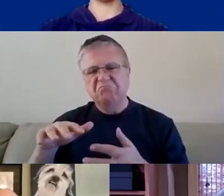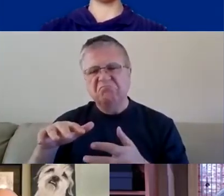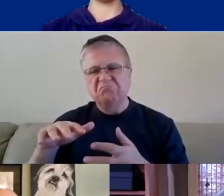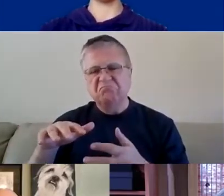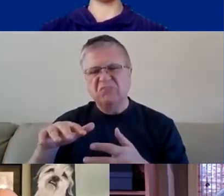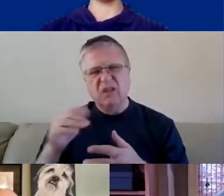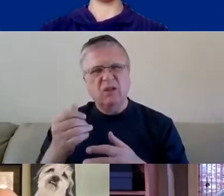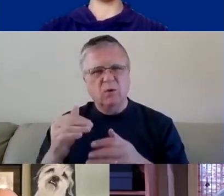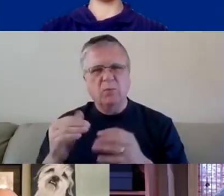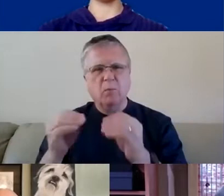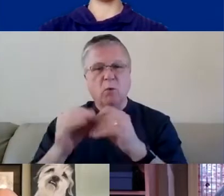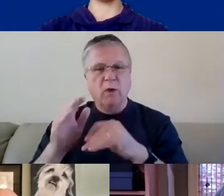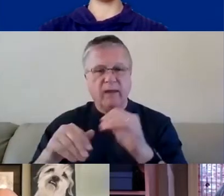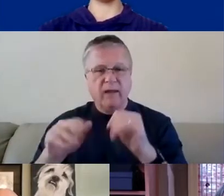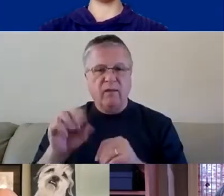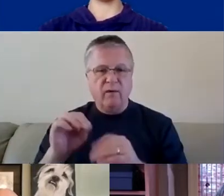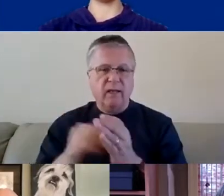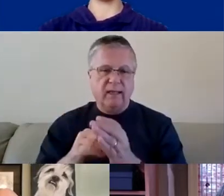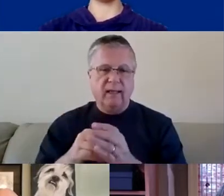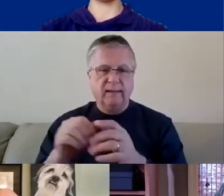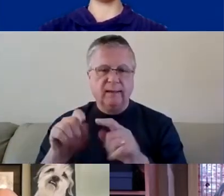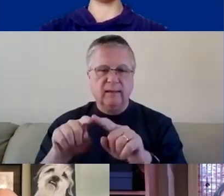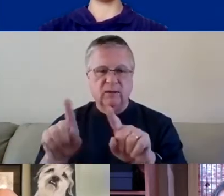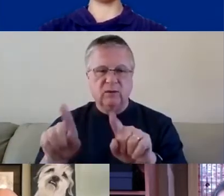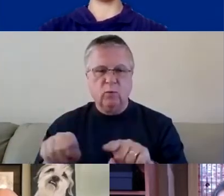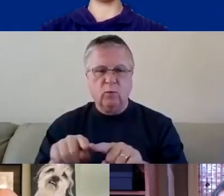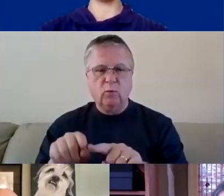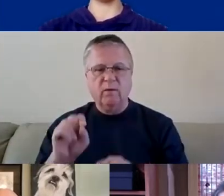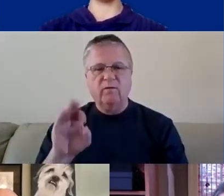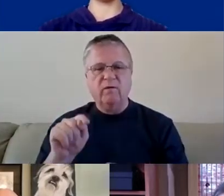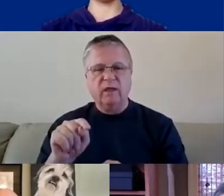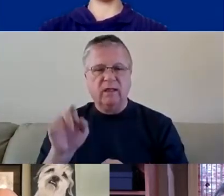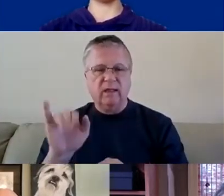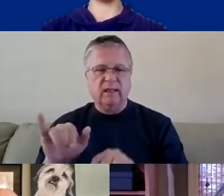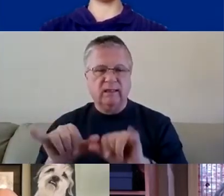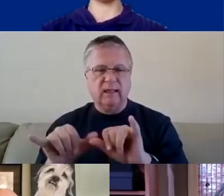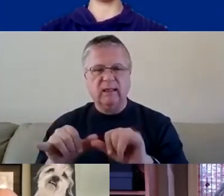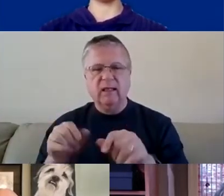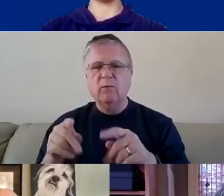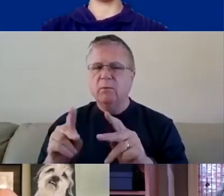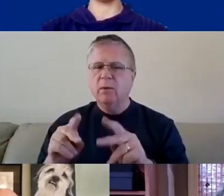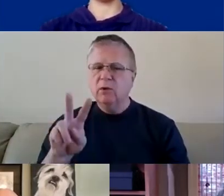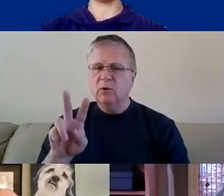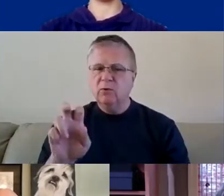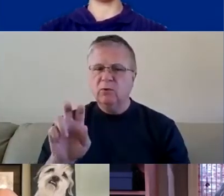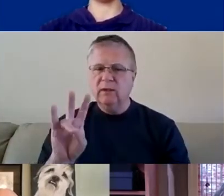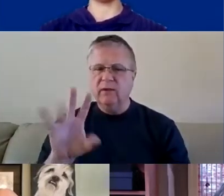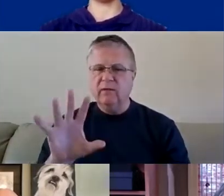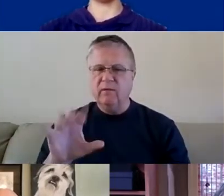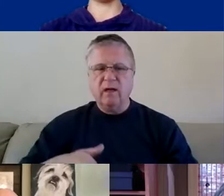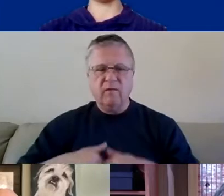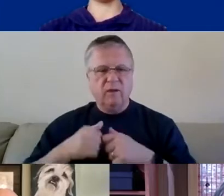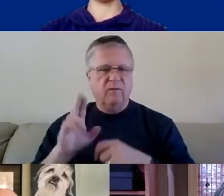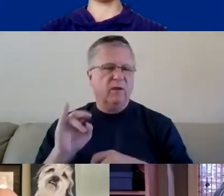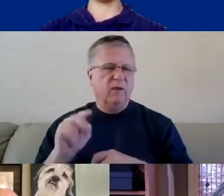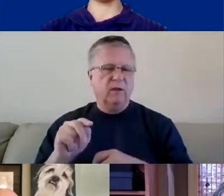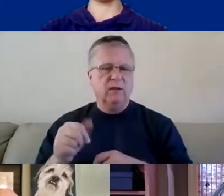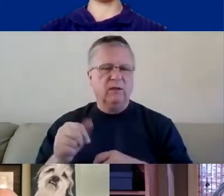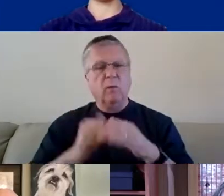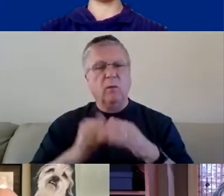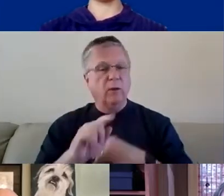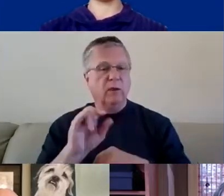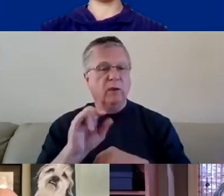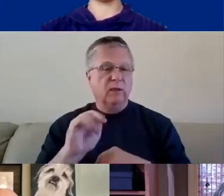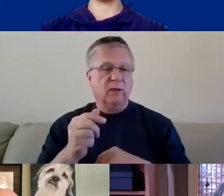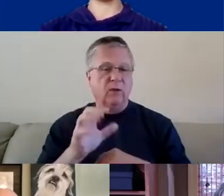little over 30,000 square feet in size and would permit 275 dwelling units. So under the zoning code,